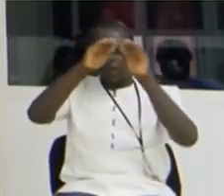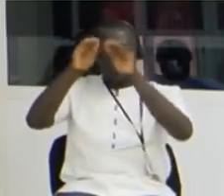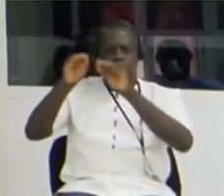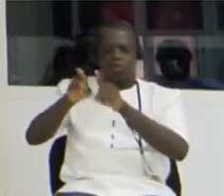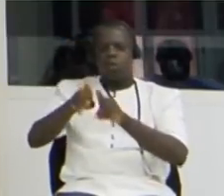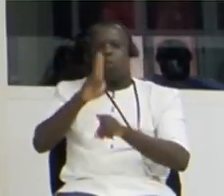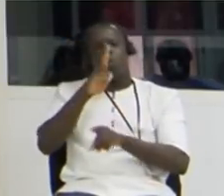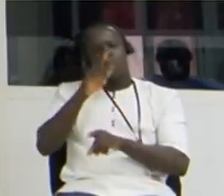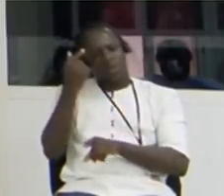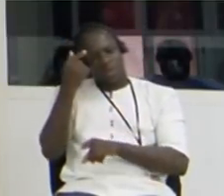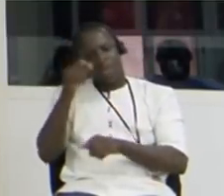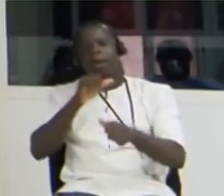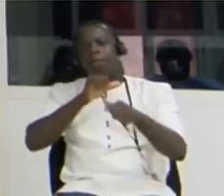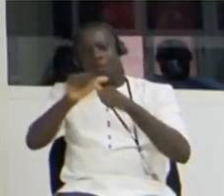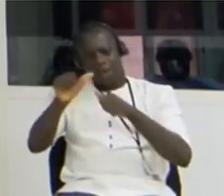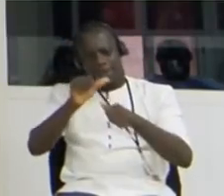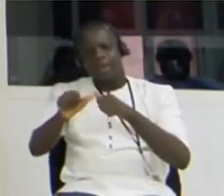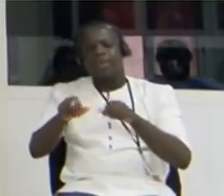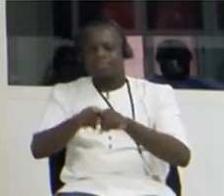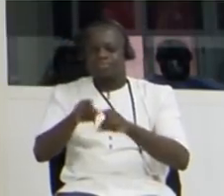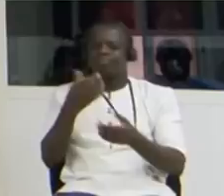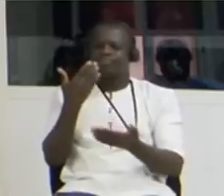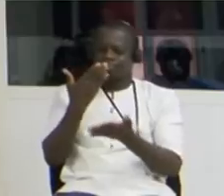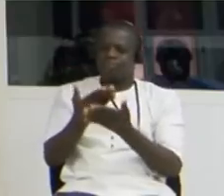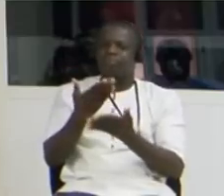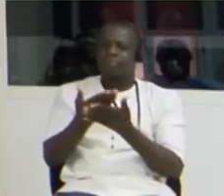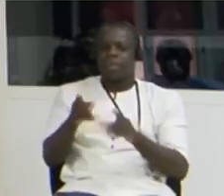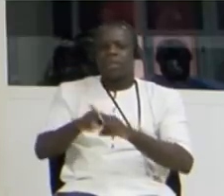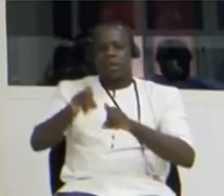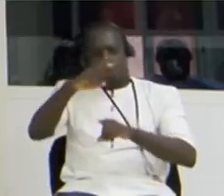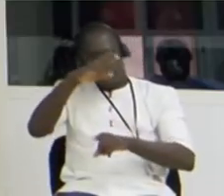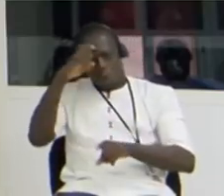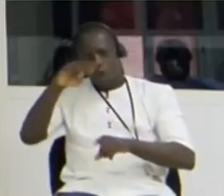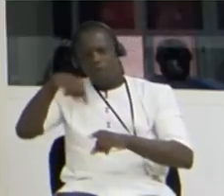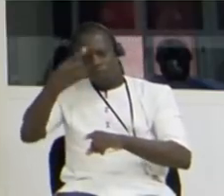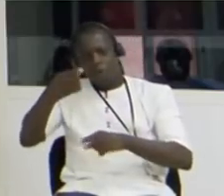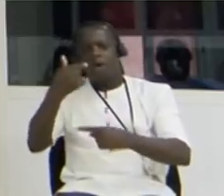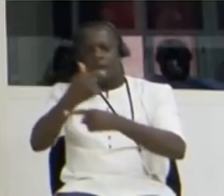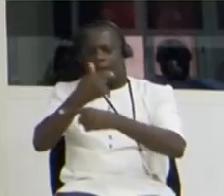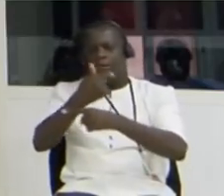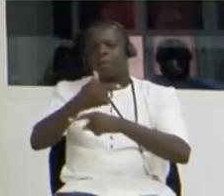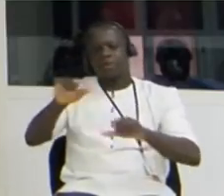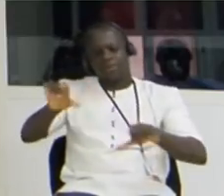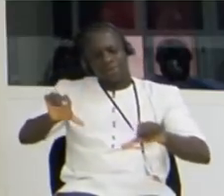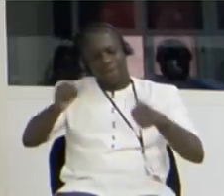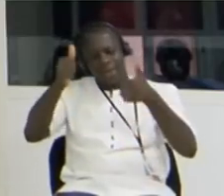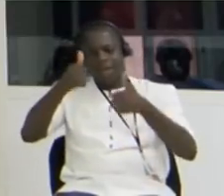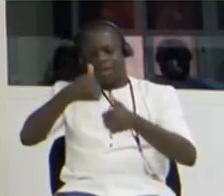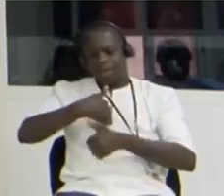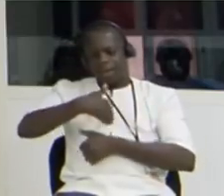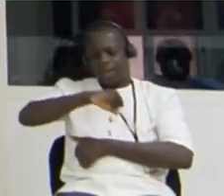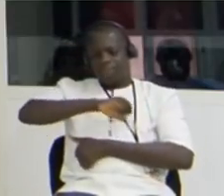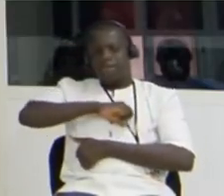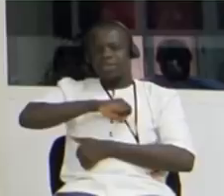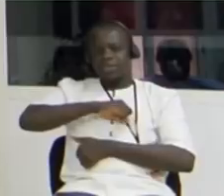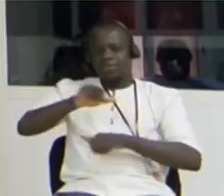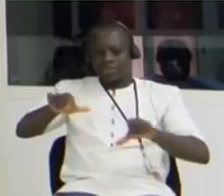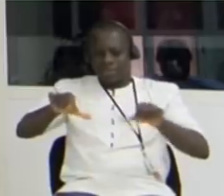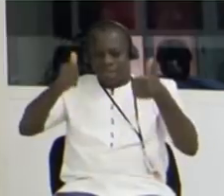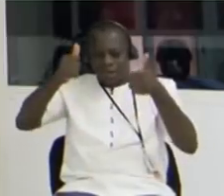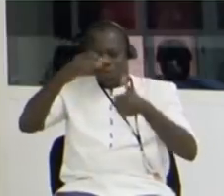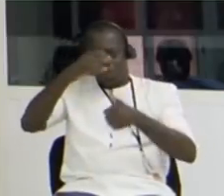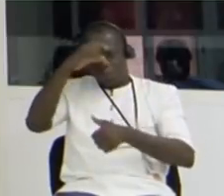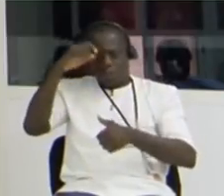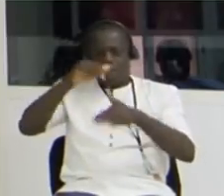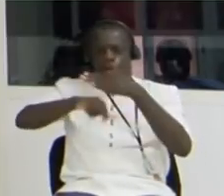back to the country because they sponsor us through. So that's how we started working. I, for one, started working at the ministry,